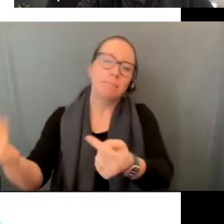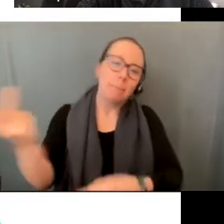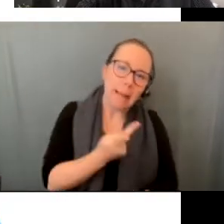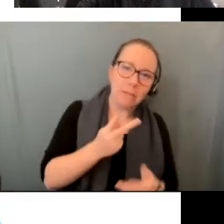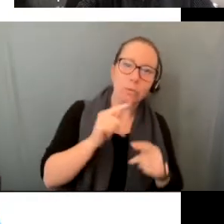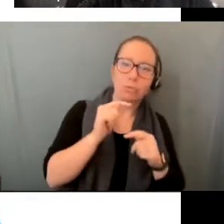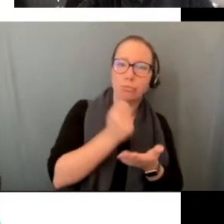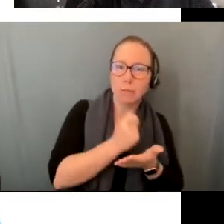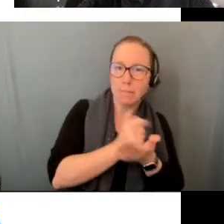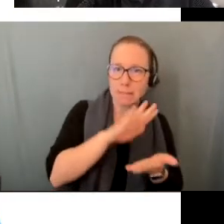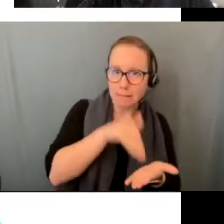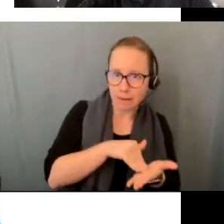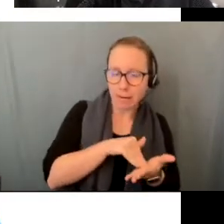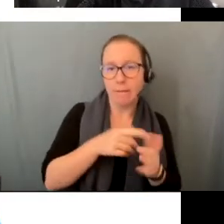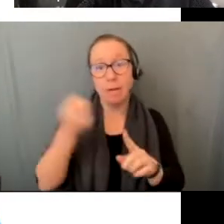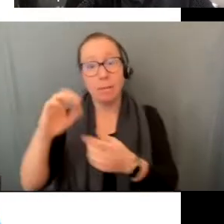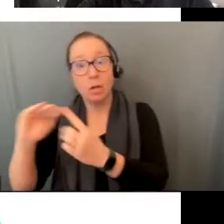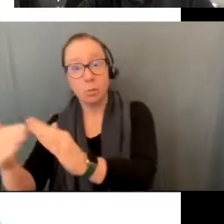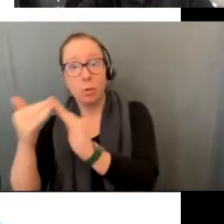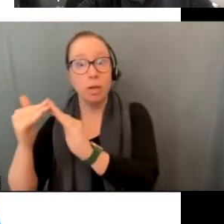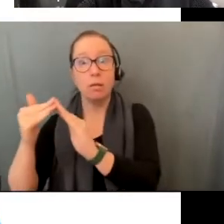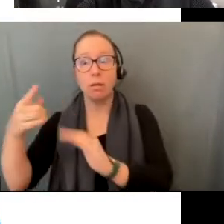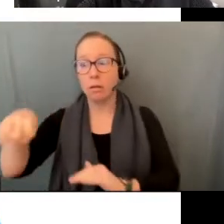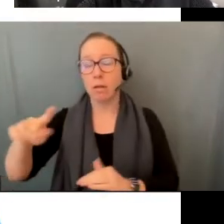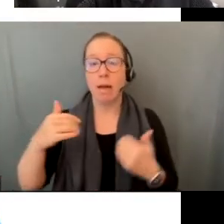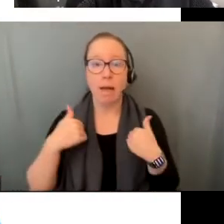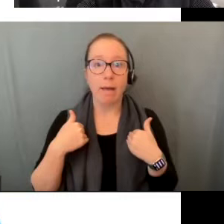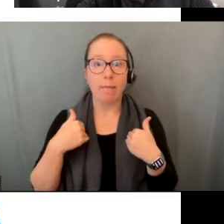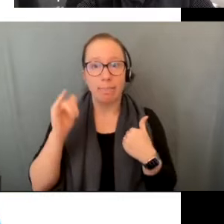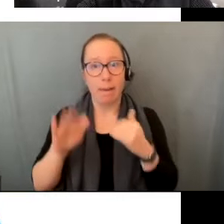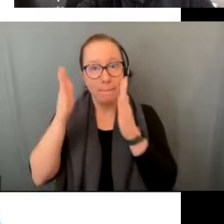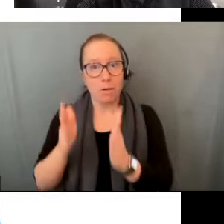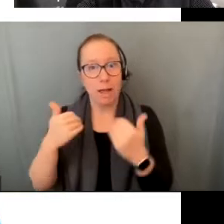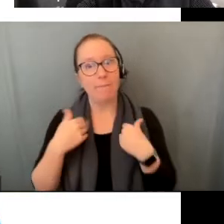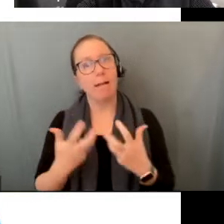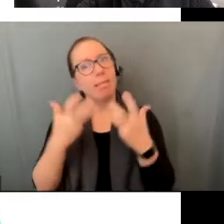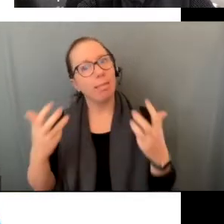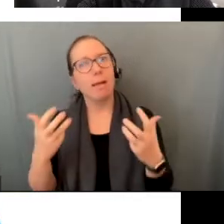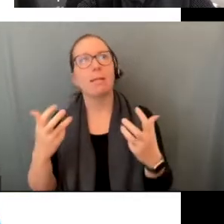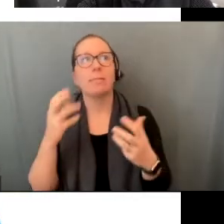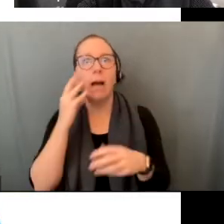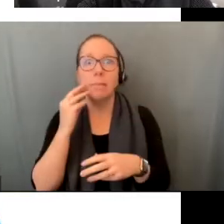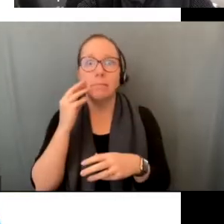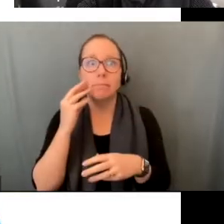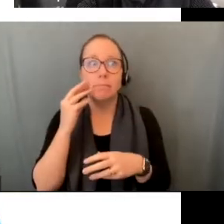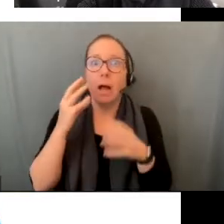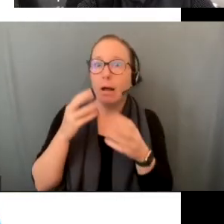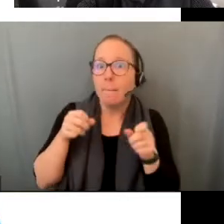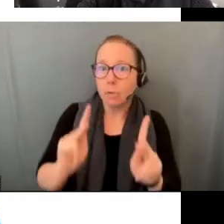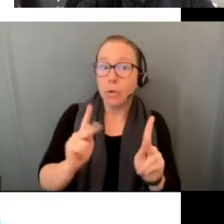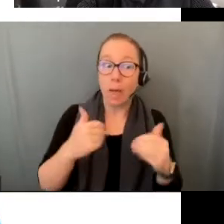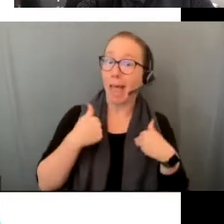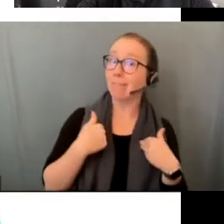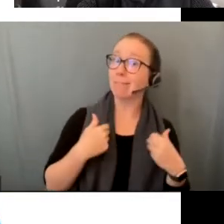setting, they have a lot of opportunity to either experience support, a